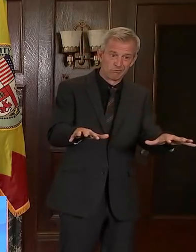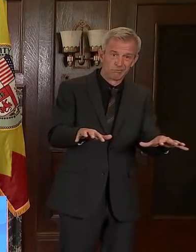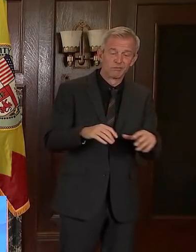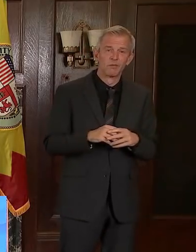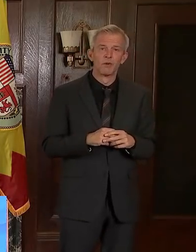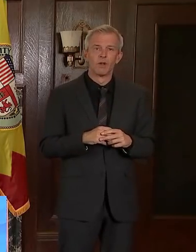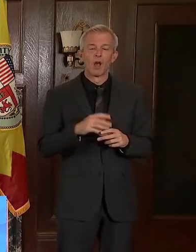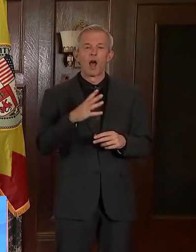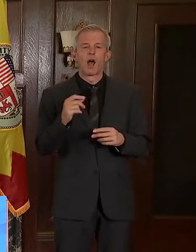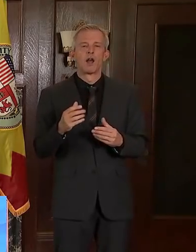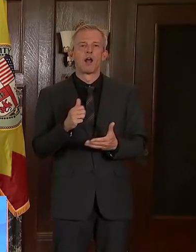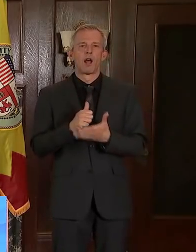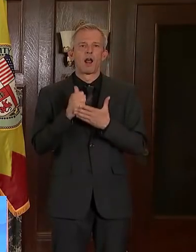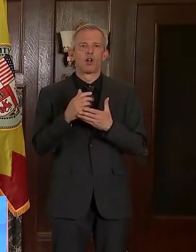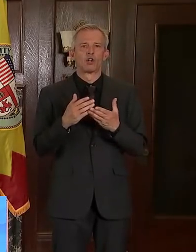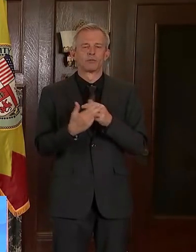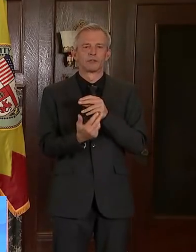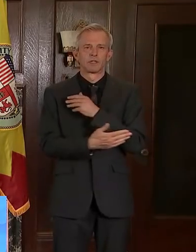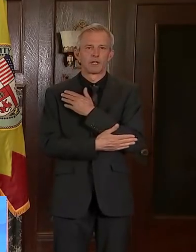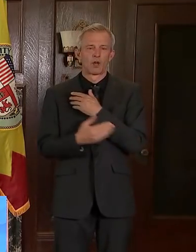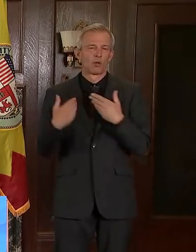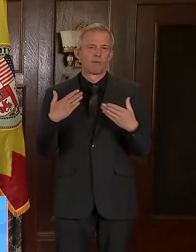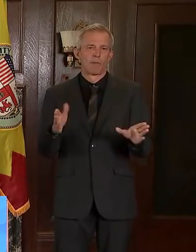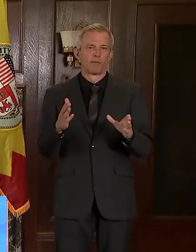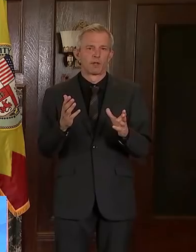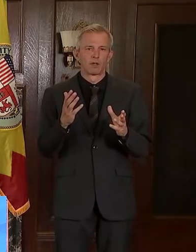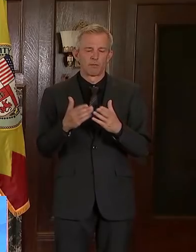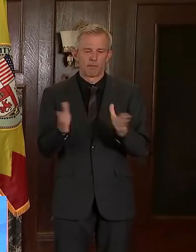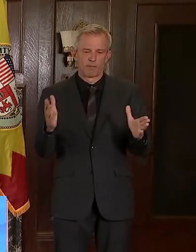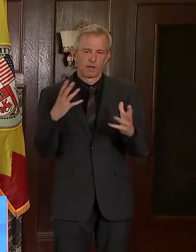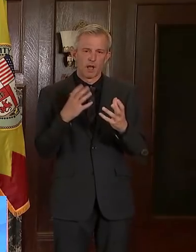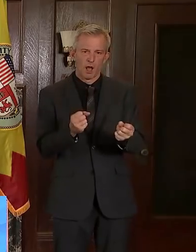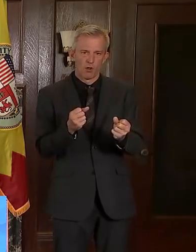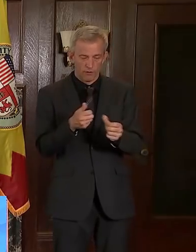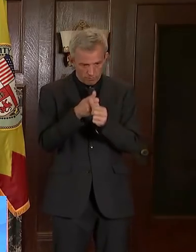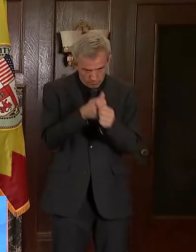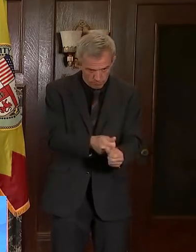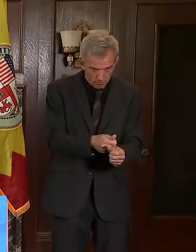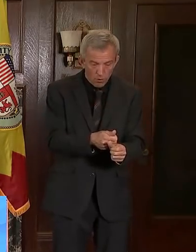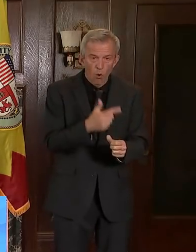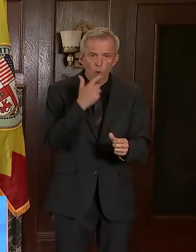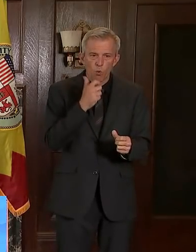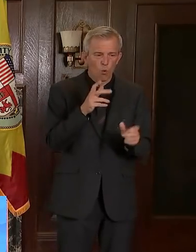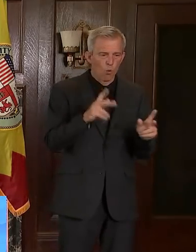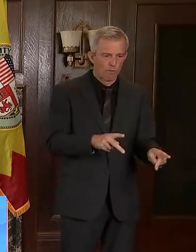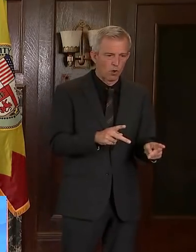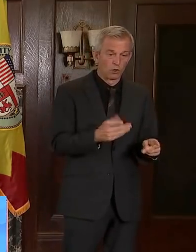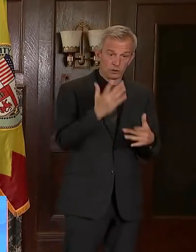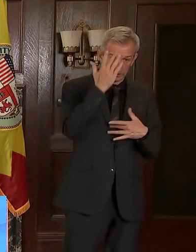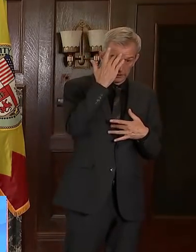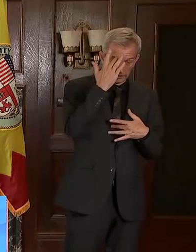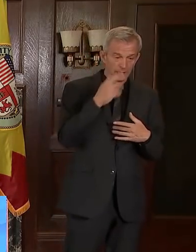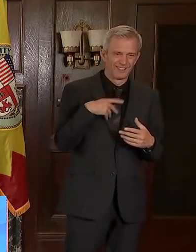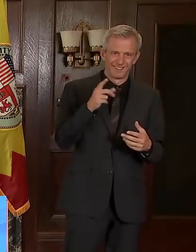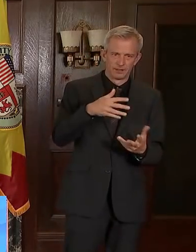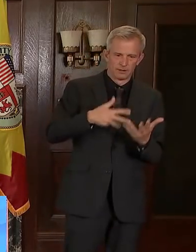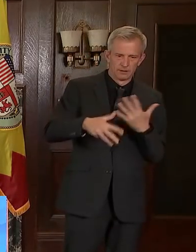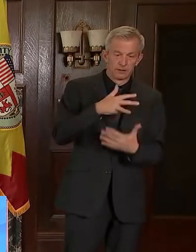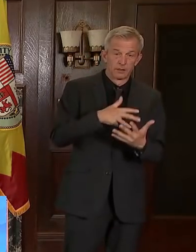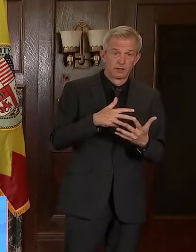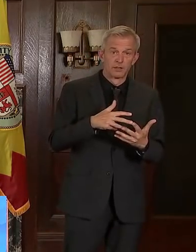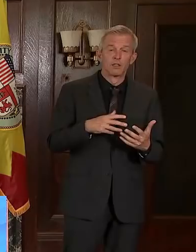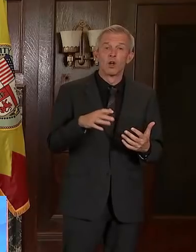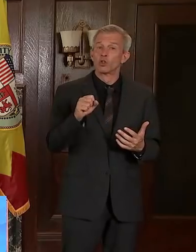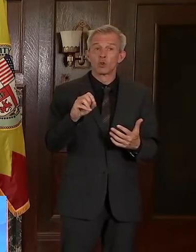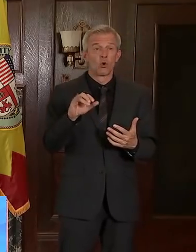with, to quarantine them and further bend the curve. Anyone can now get a testing appointment. Sick or not, you can